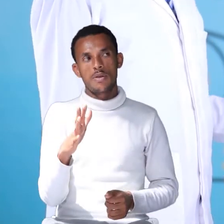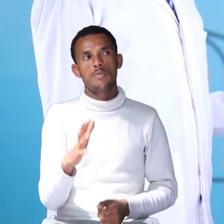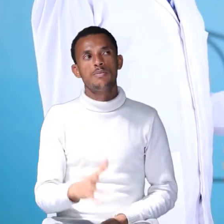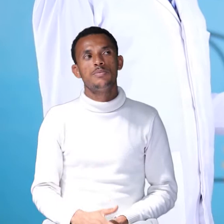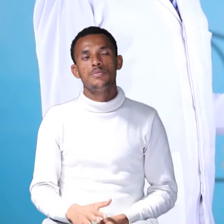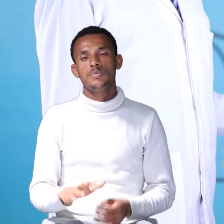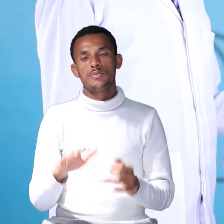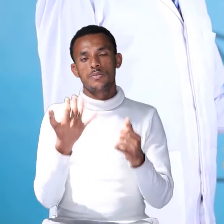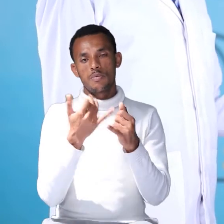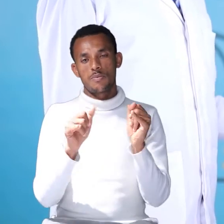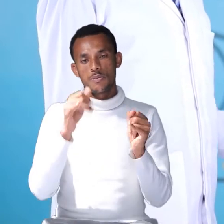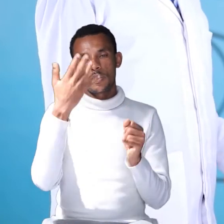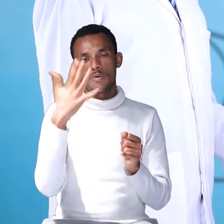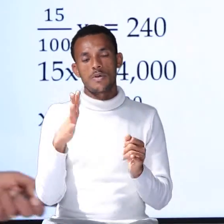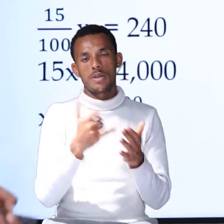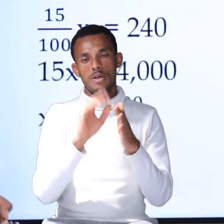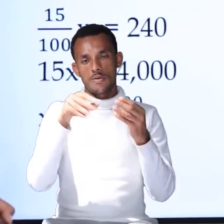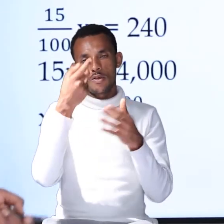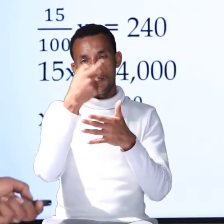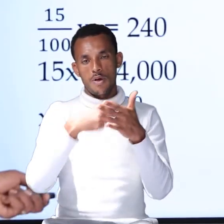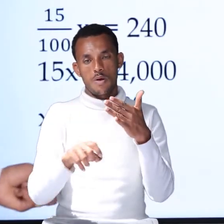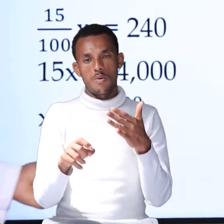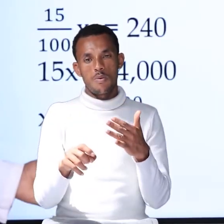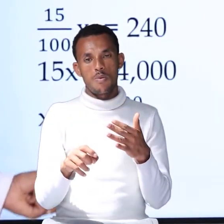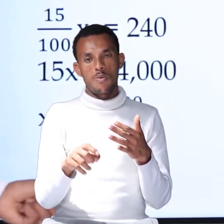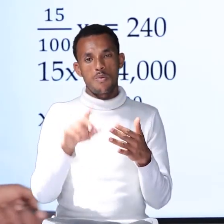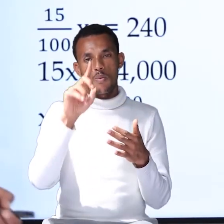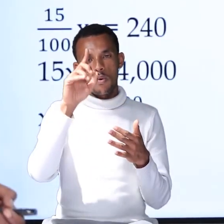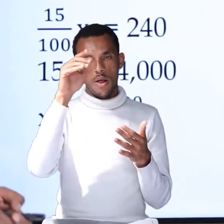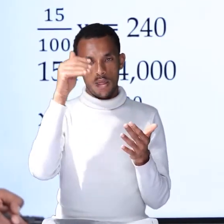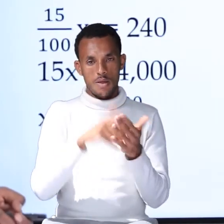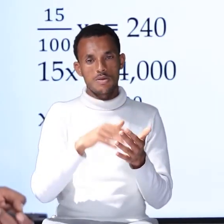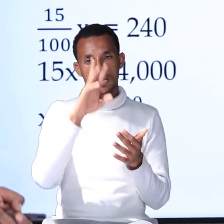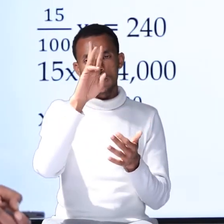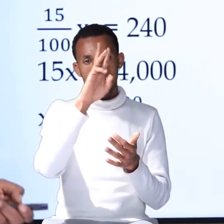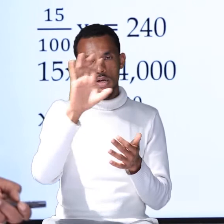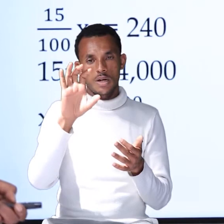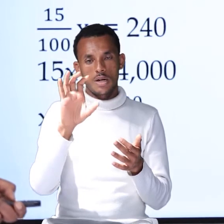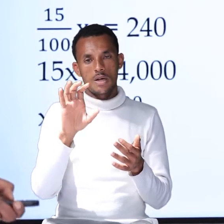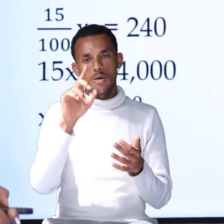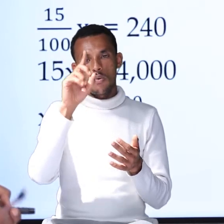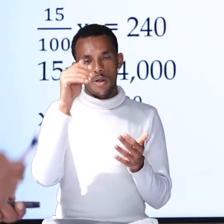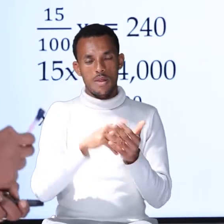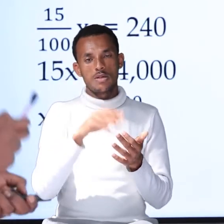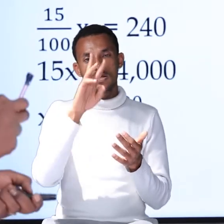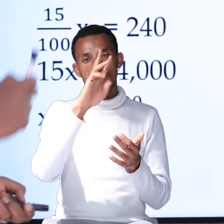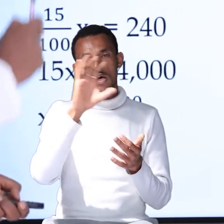15, 24,000 divided by 15. It gives a value to be equal to